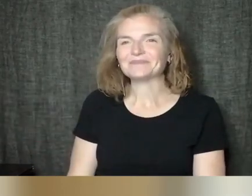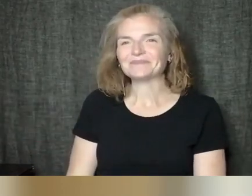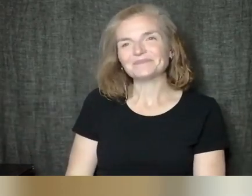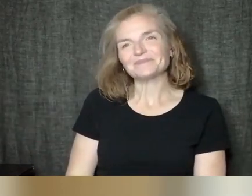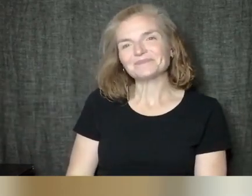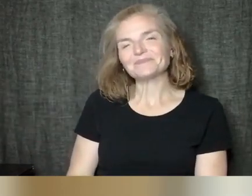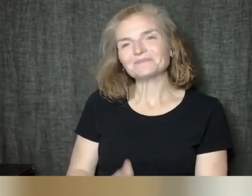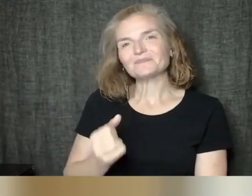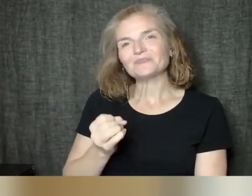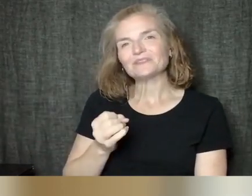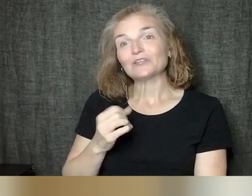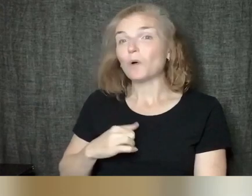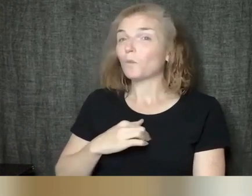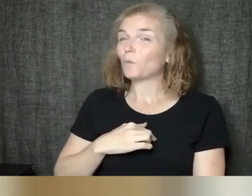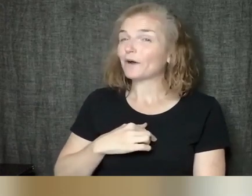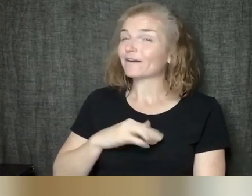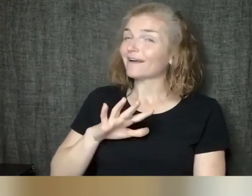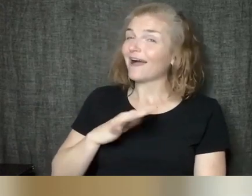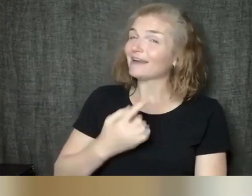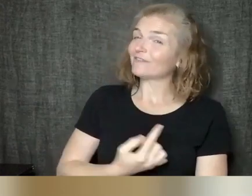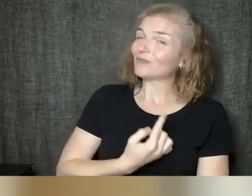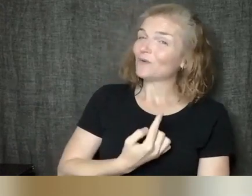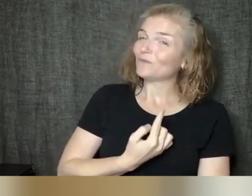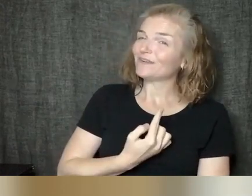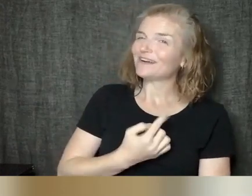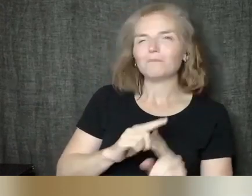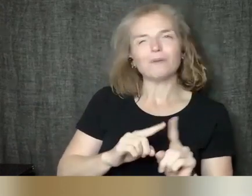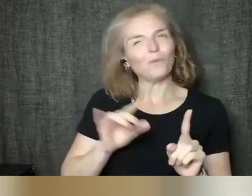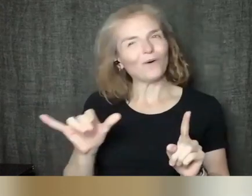So we're both alone and in community.